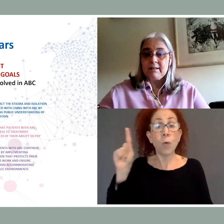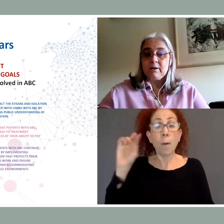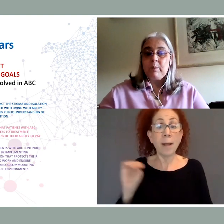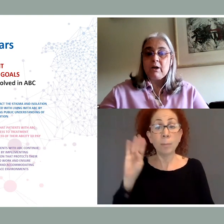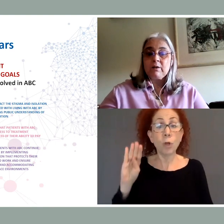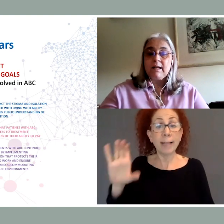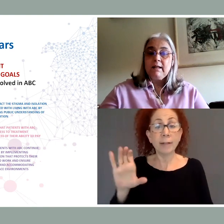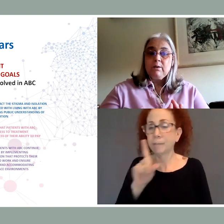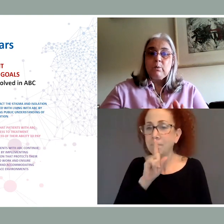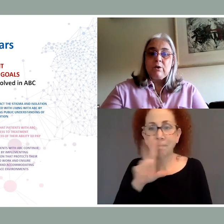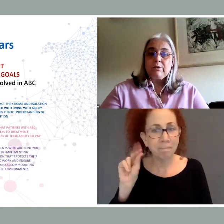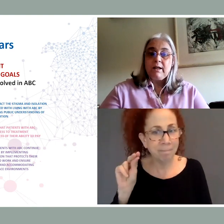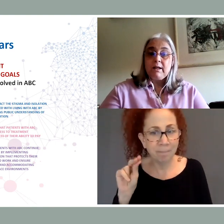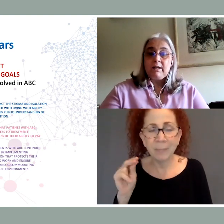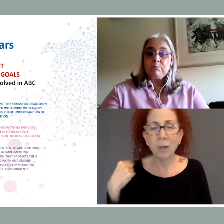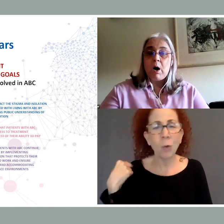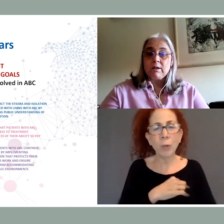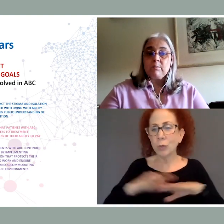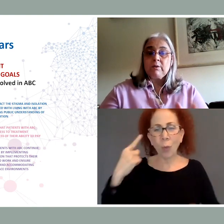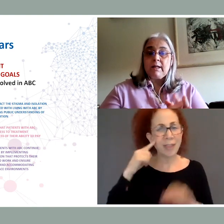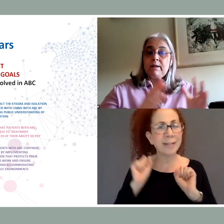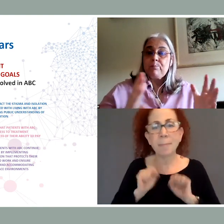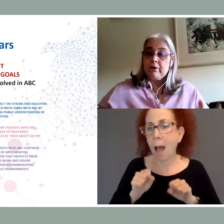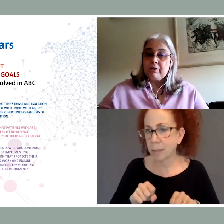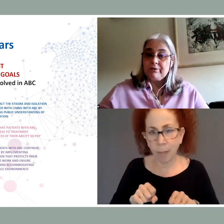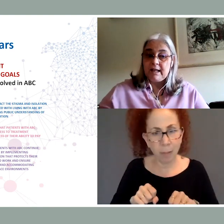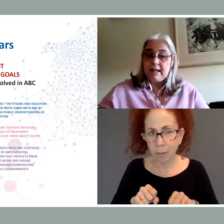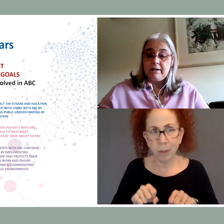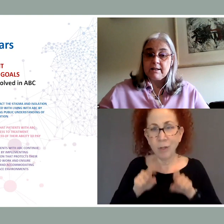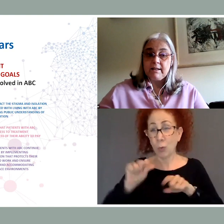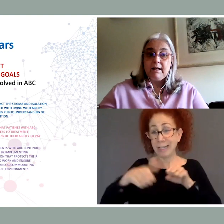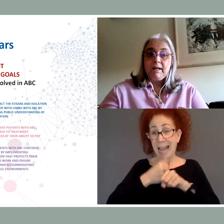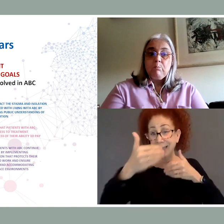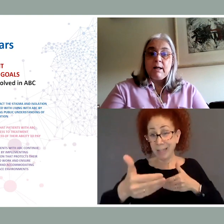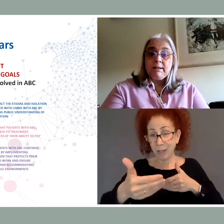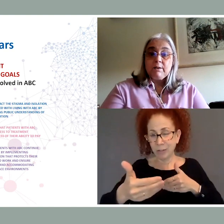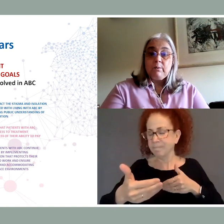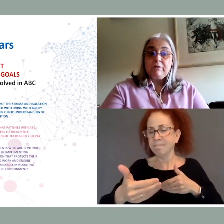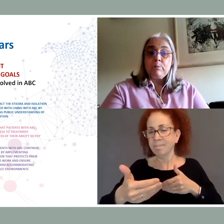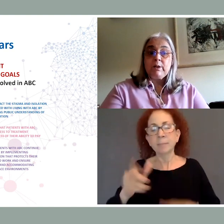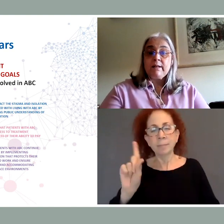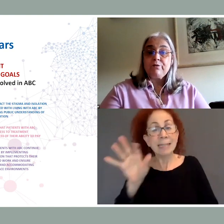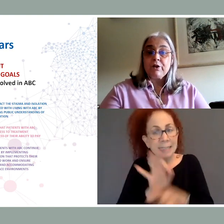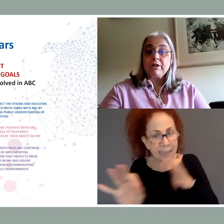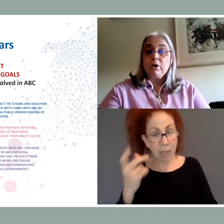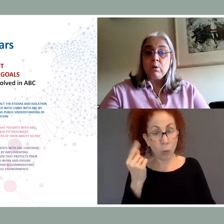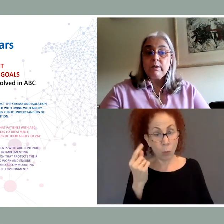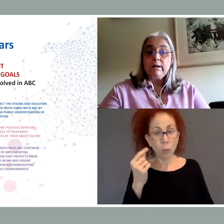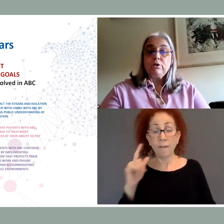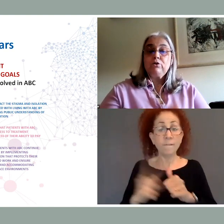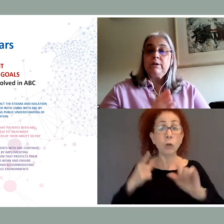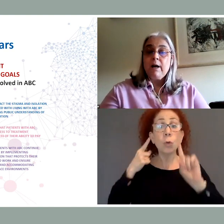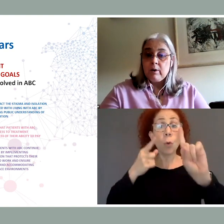breast cancer, because we don't think it is possible in a period of 10 years. But we have put as first